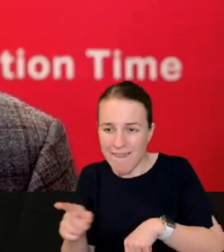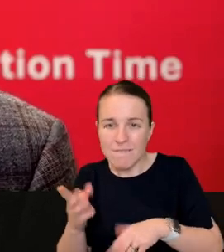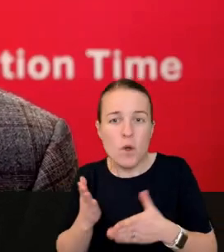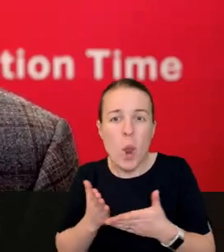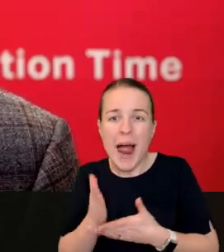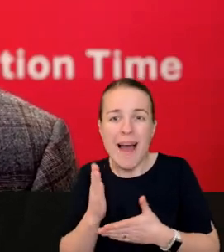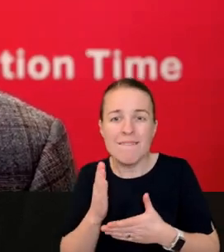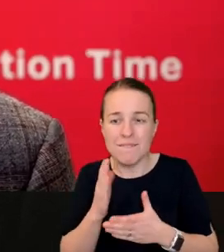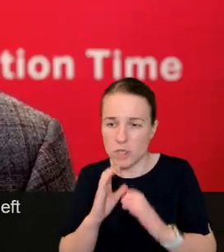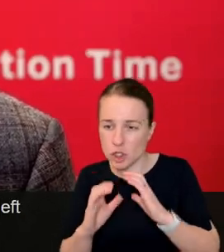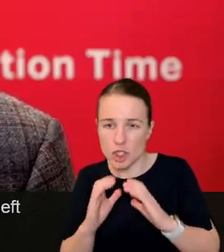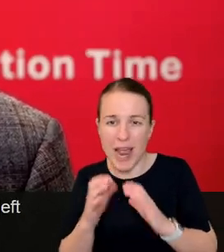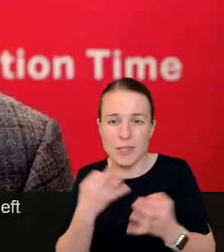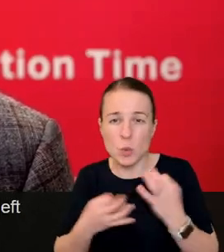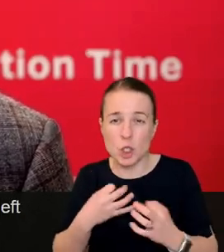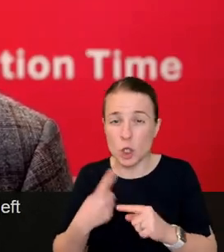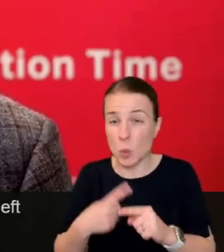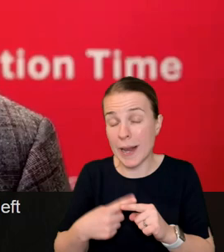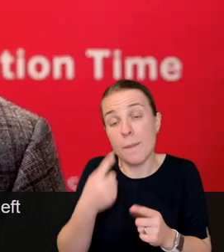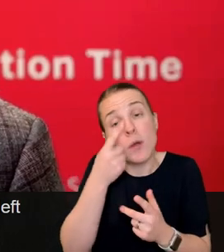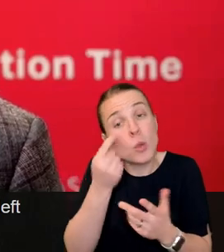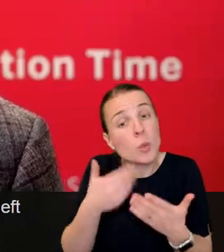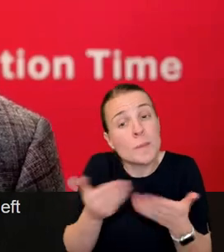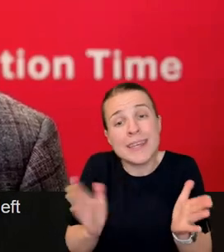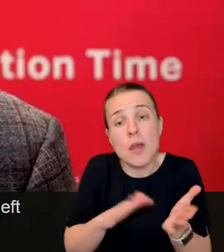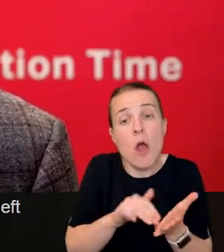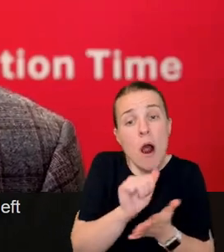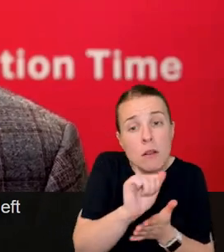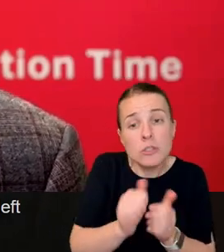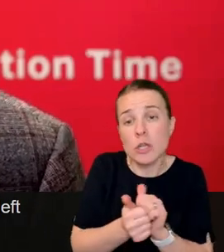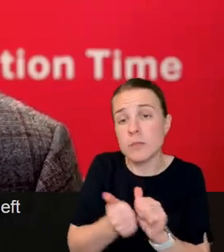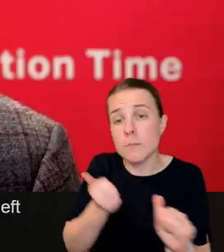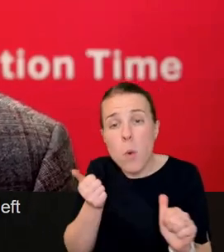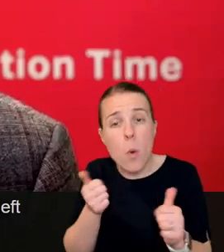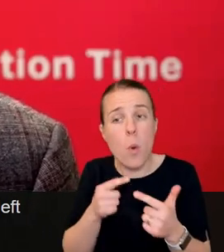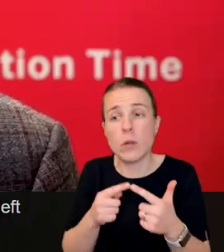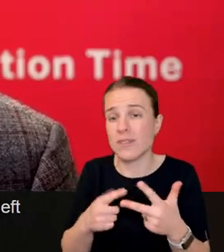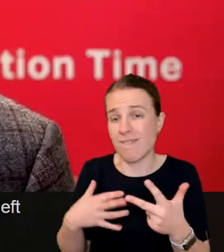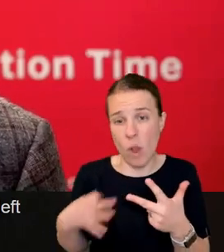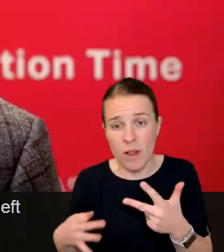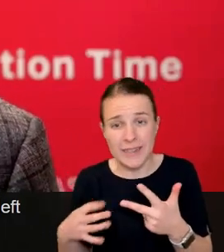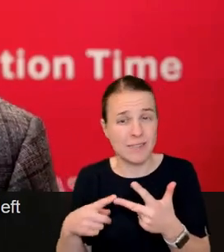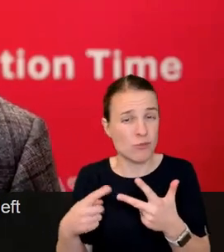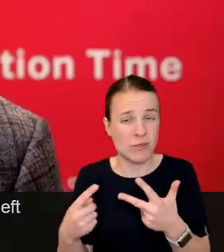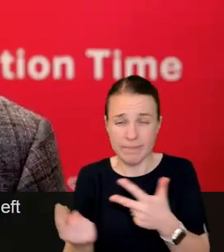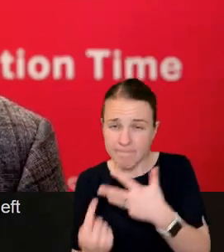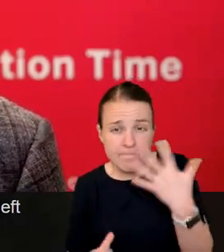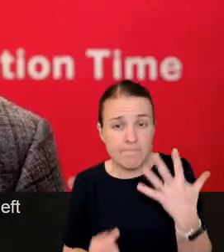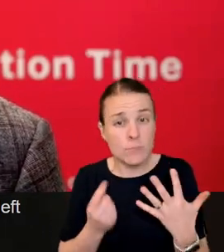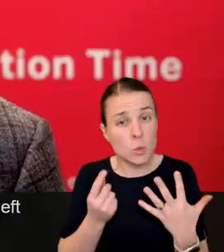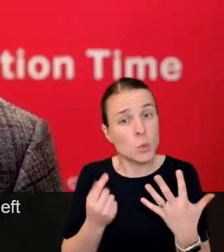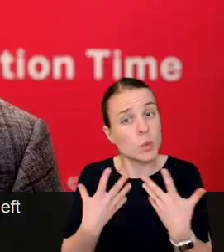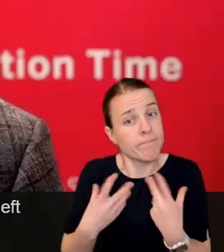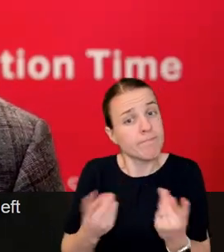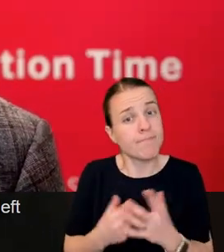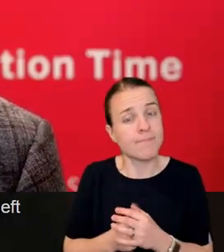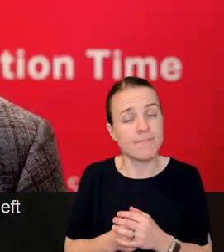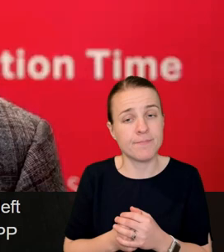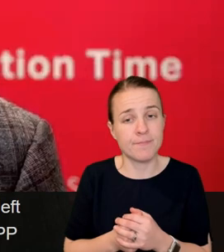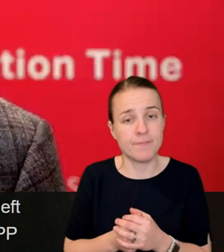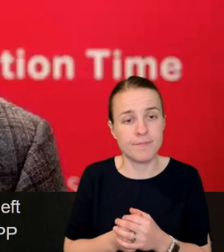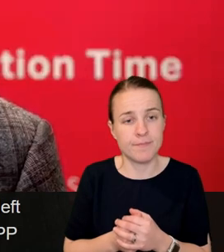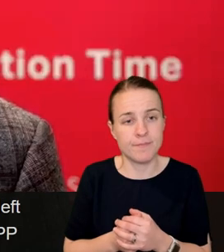quickly, but these could cover culture, sport, or volunteering, for example. Our